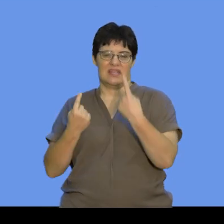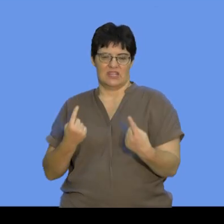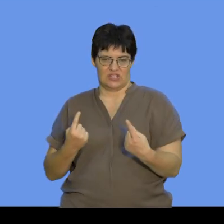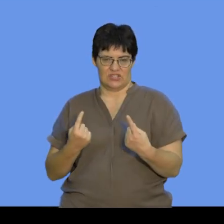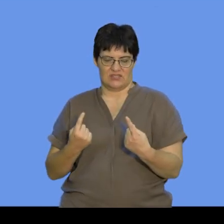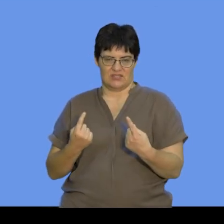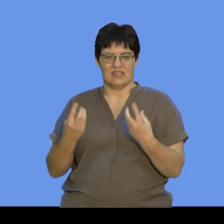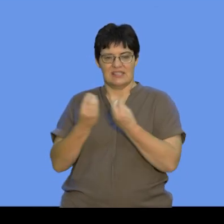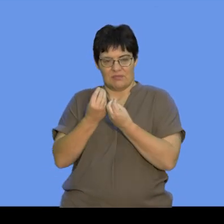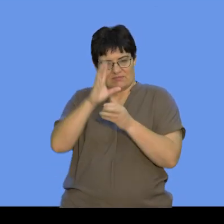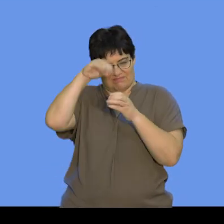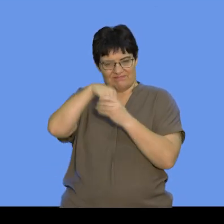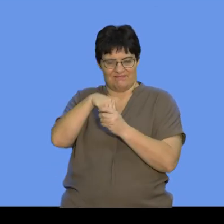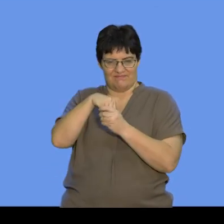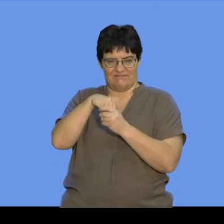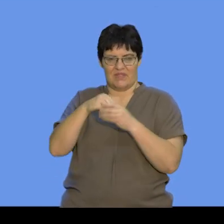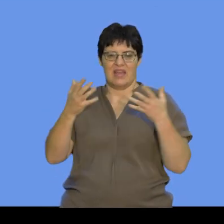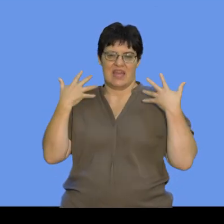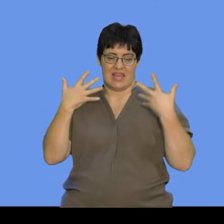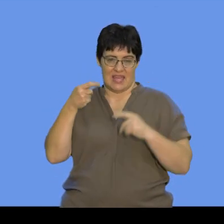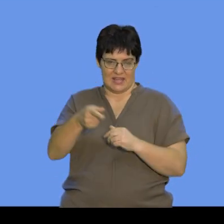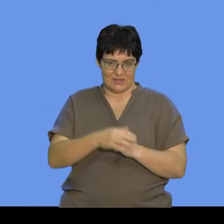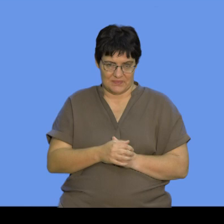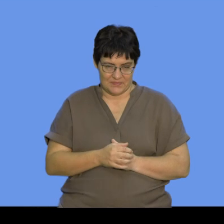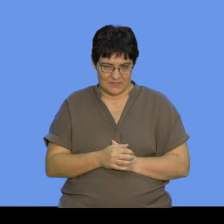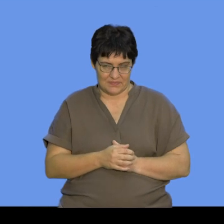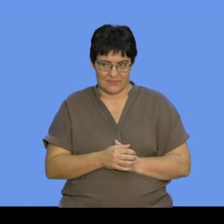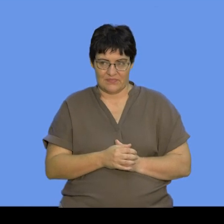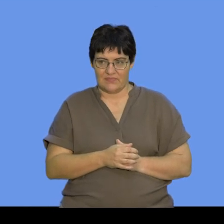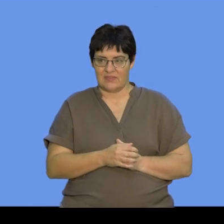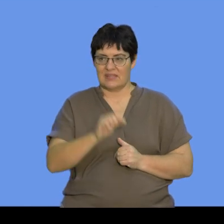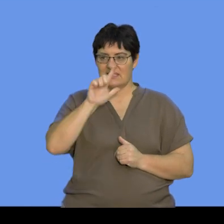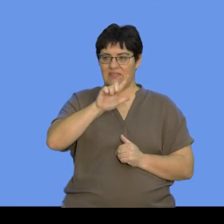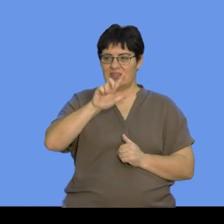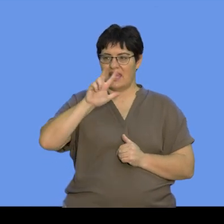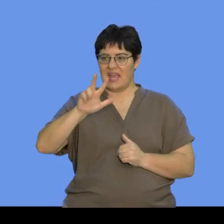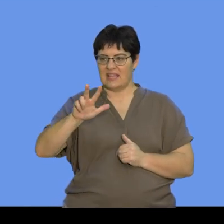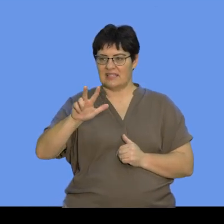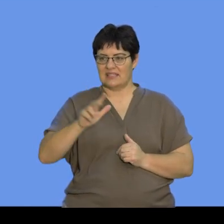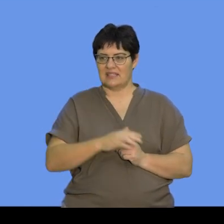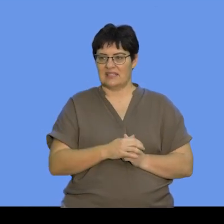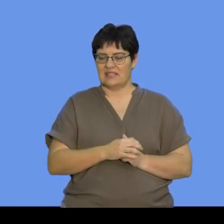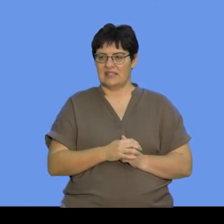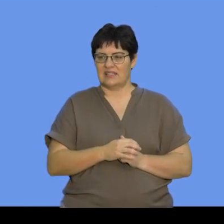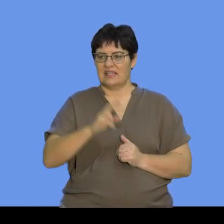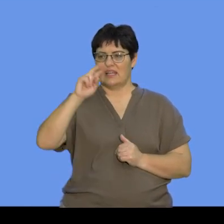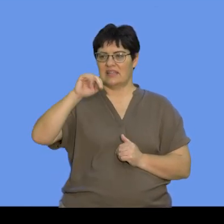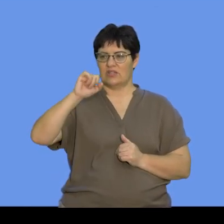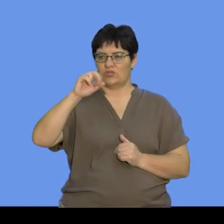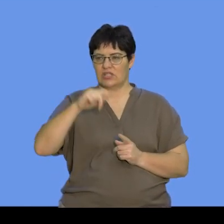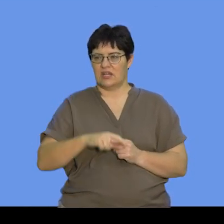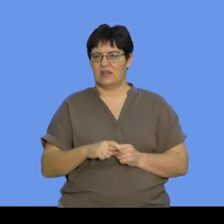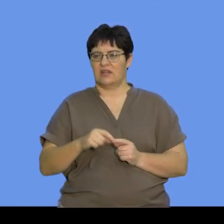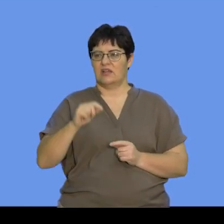that actually make up that mixture. 78%, nitrogen, 21,